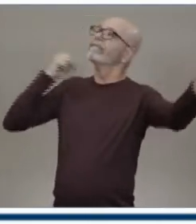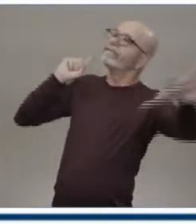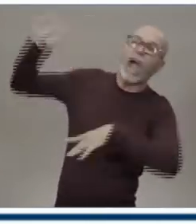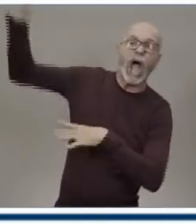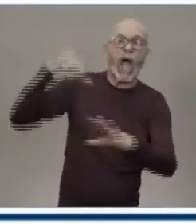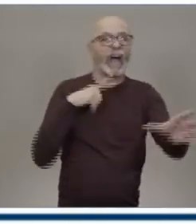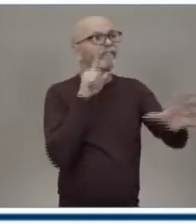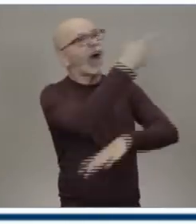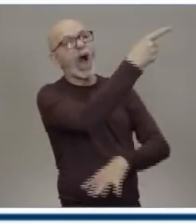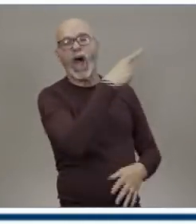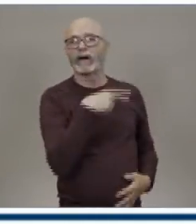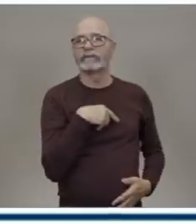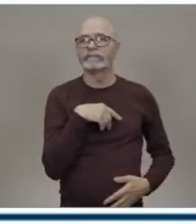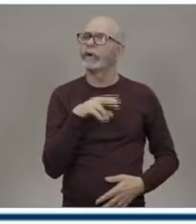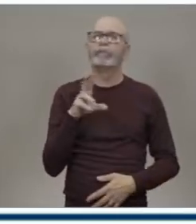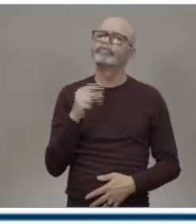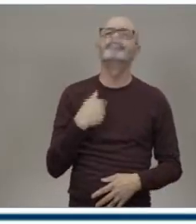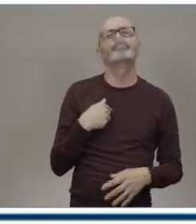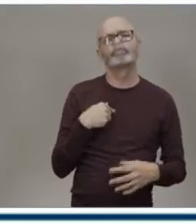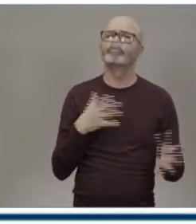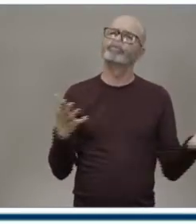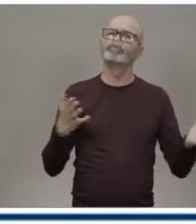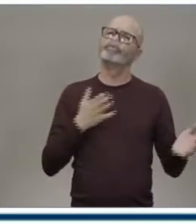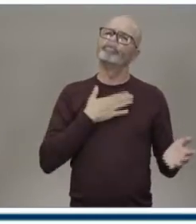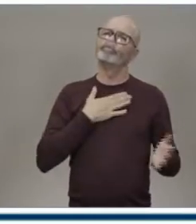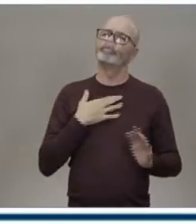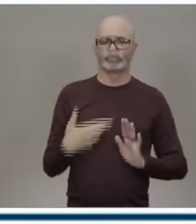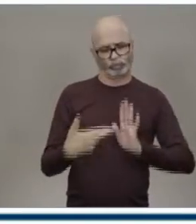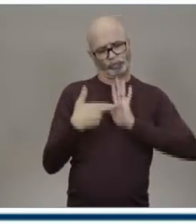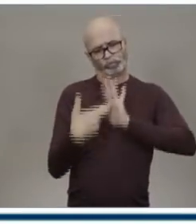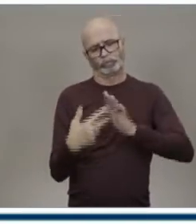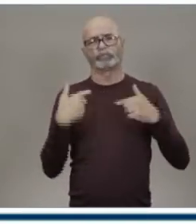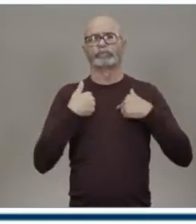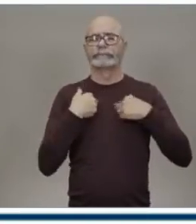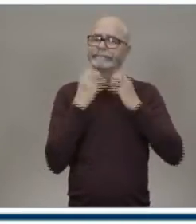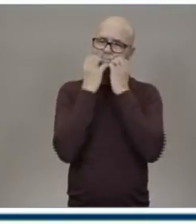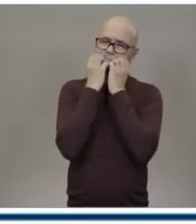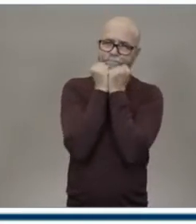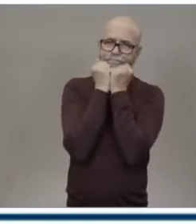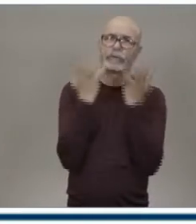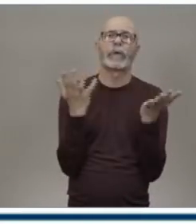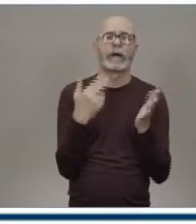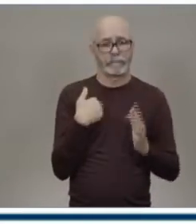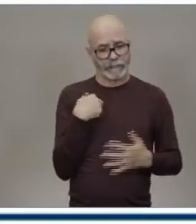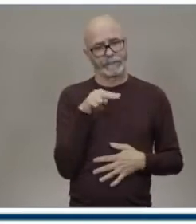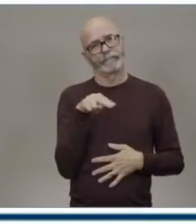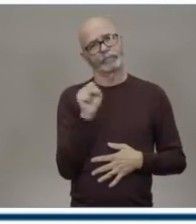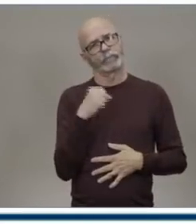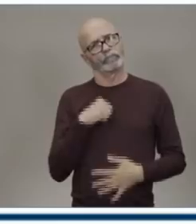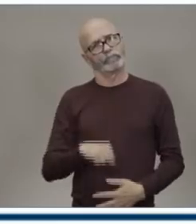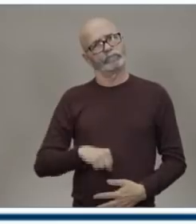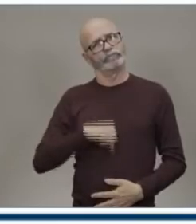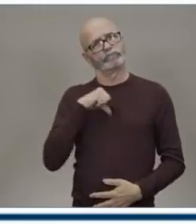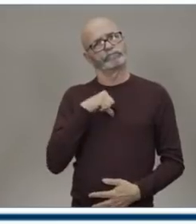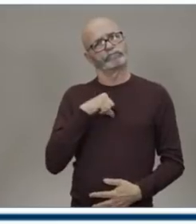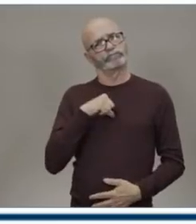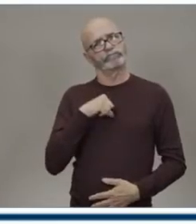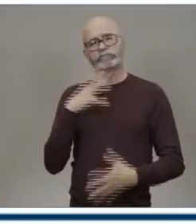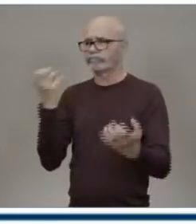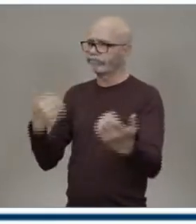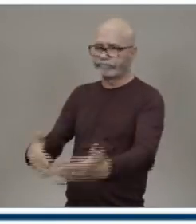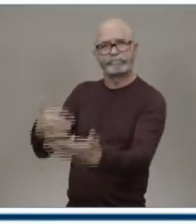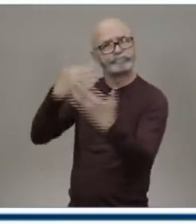never been prouder to be able to say that. So thank you all. Our journey is not over, and we still have a long road ahead of us, but